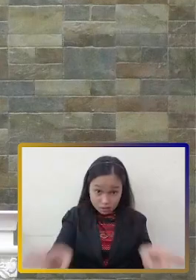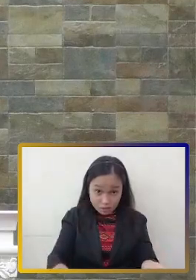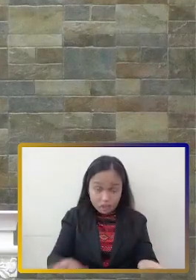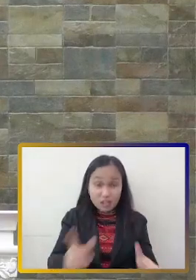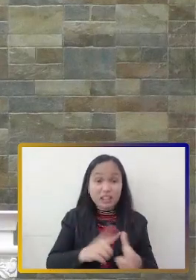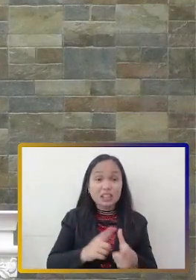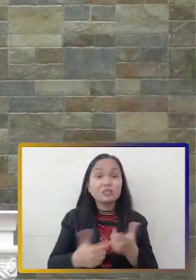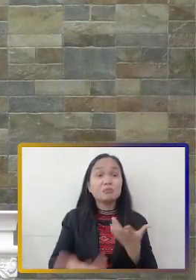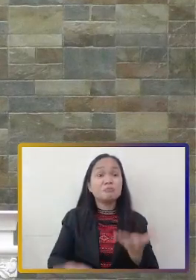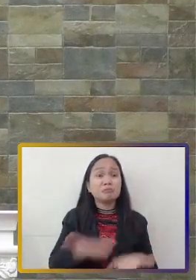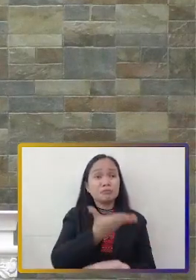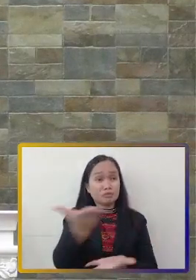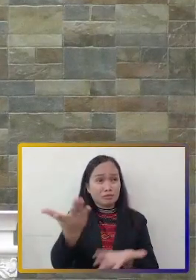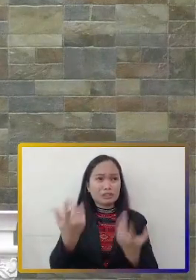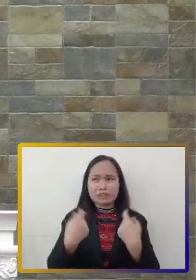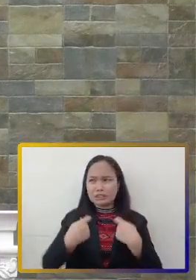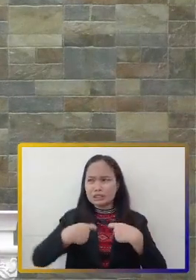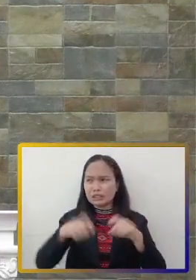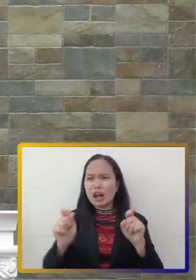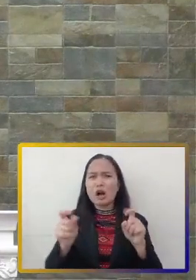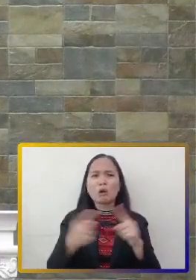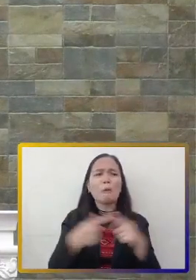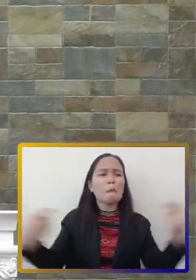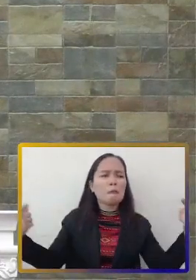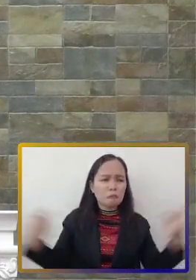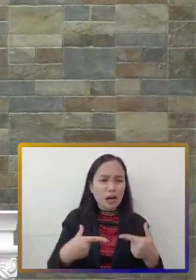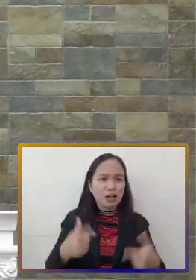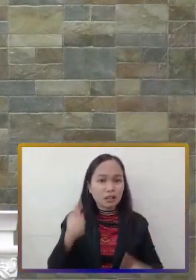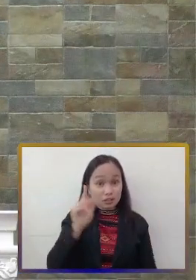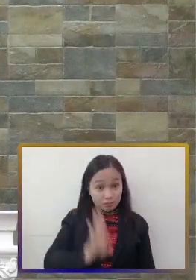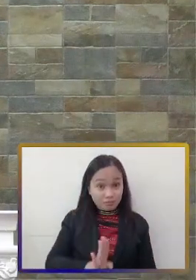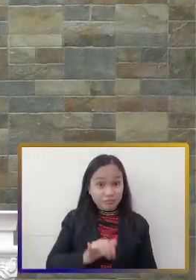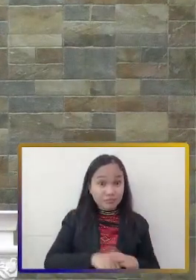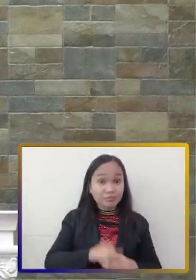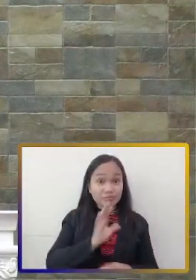then you are trying to find God in the home.